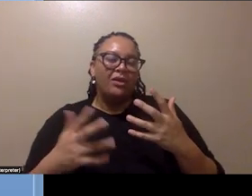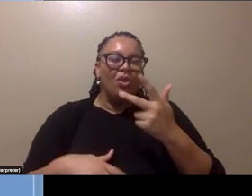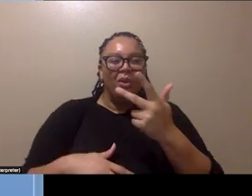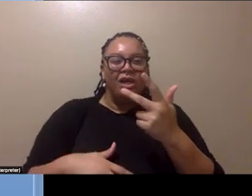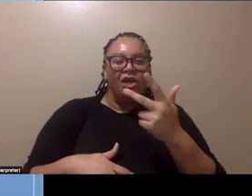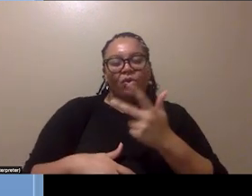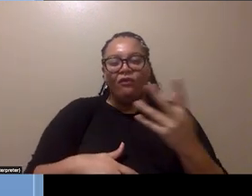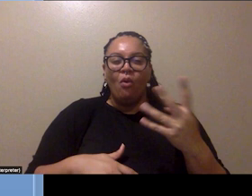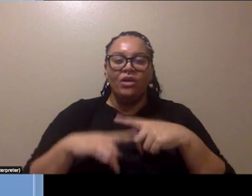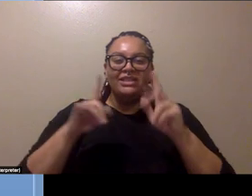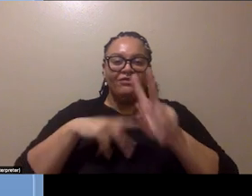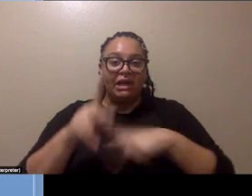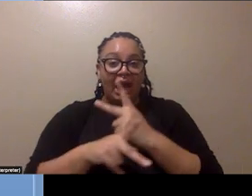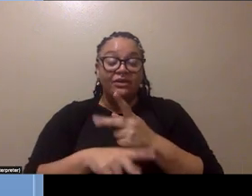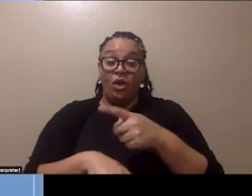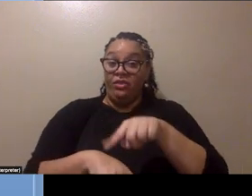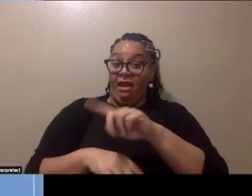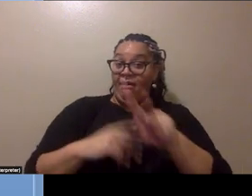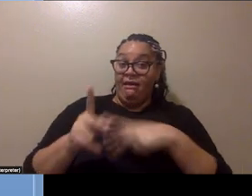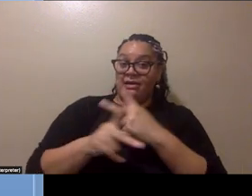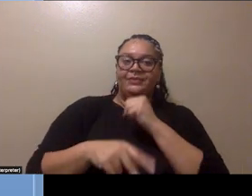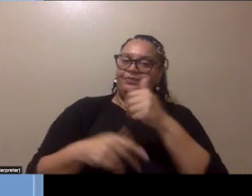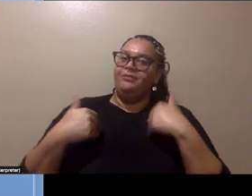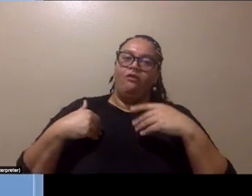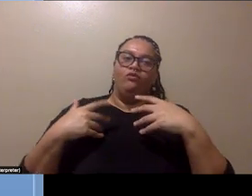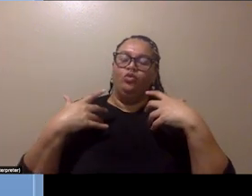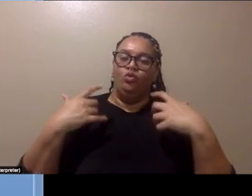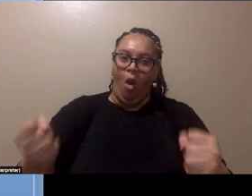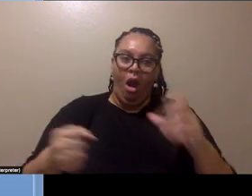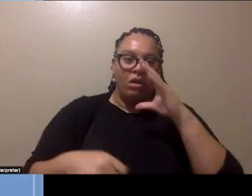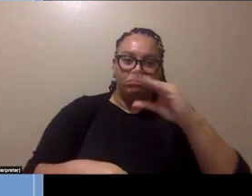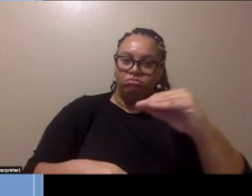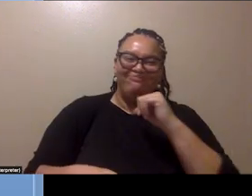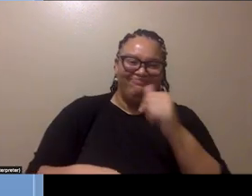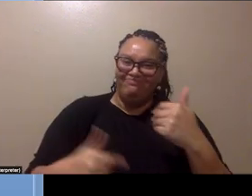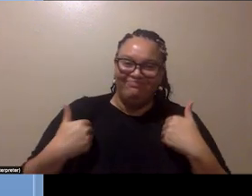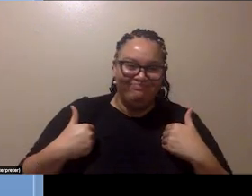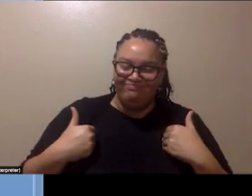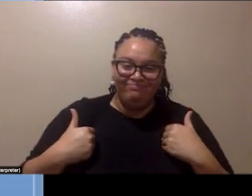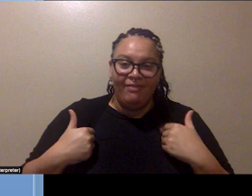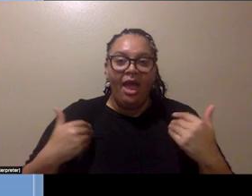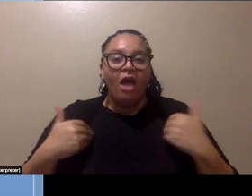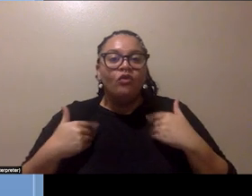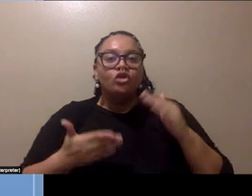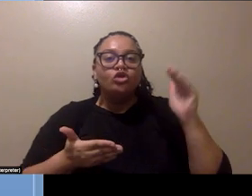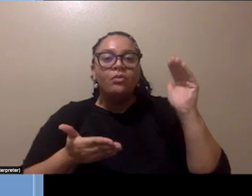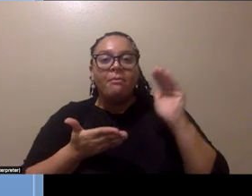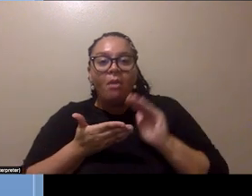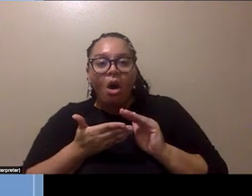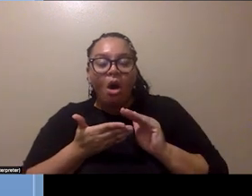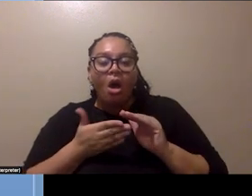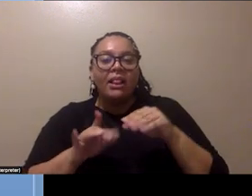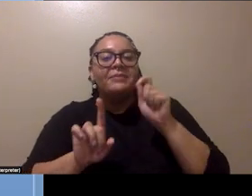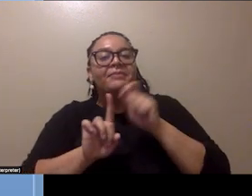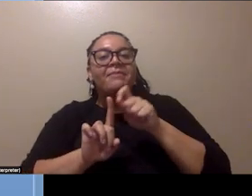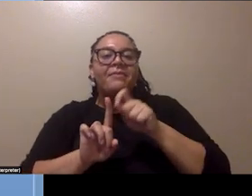of a weak excavator. So these species do not have a strong bill, as you can see, such as the pileated. They have this